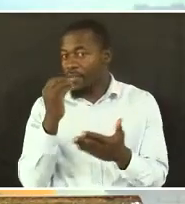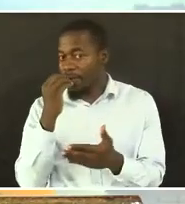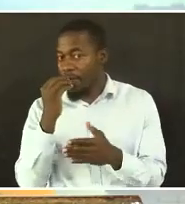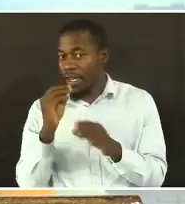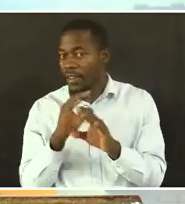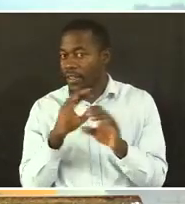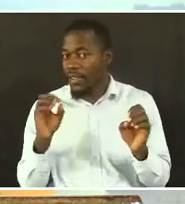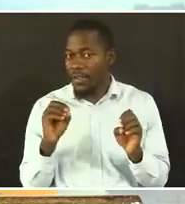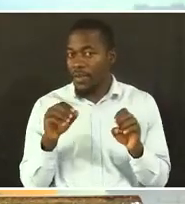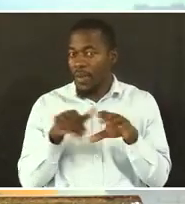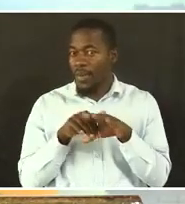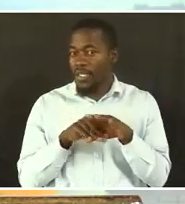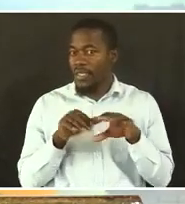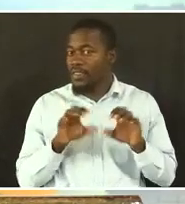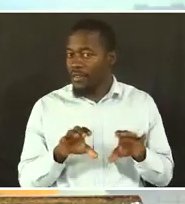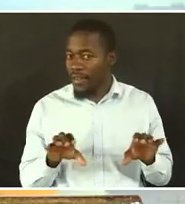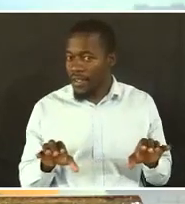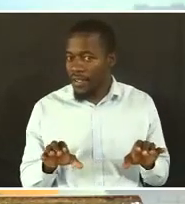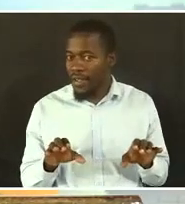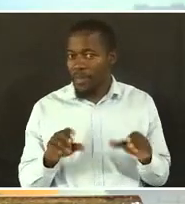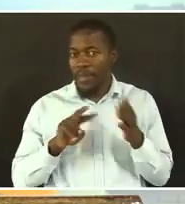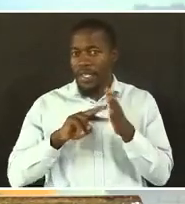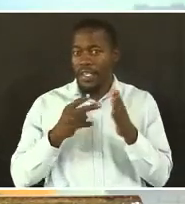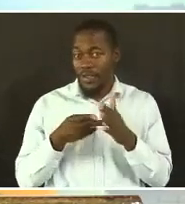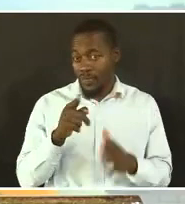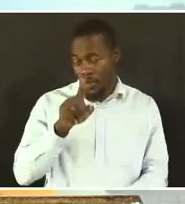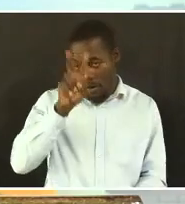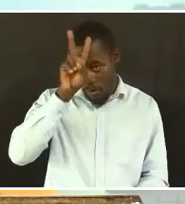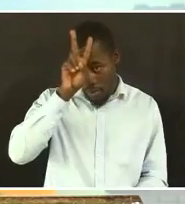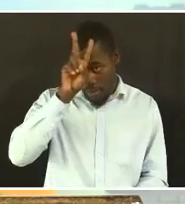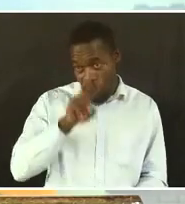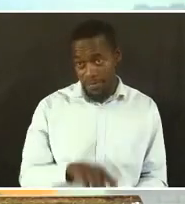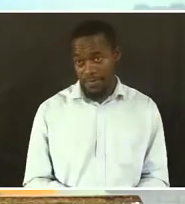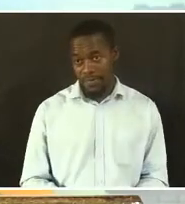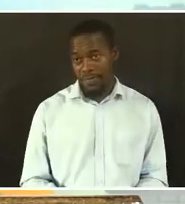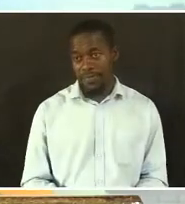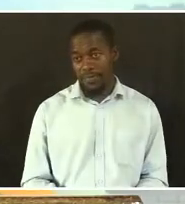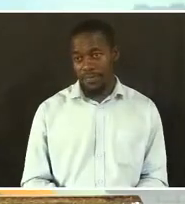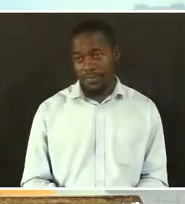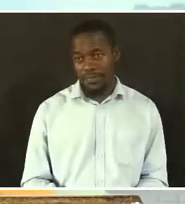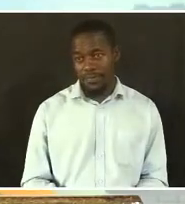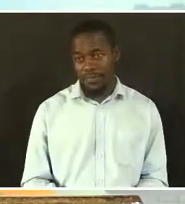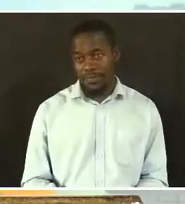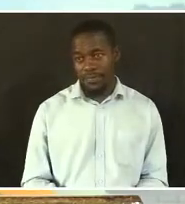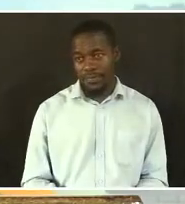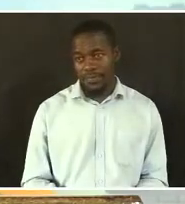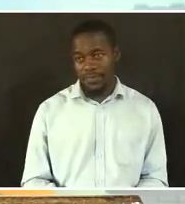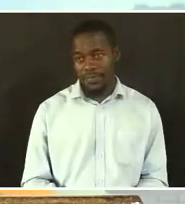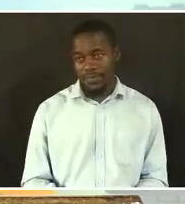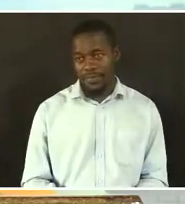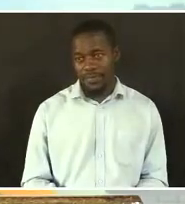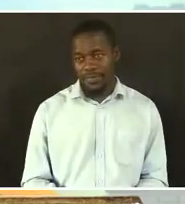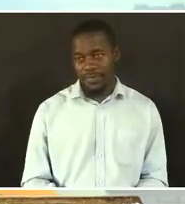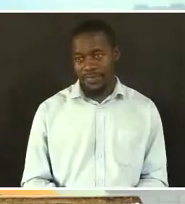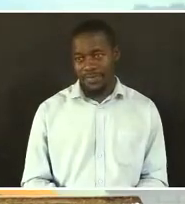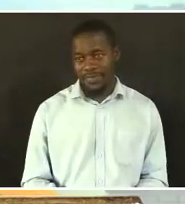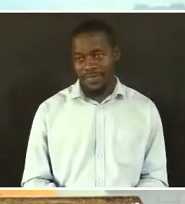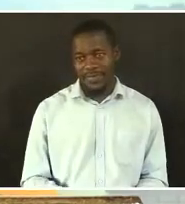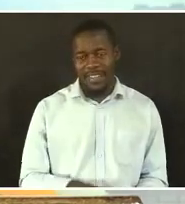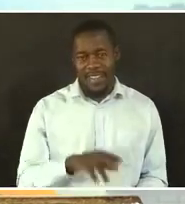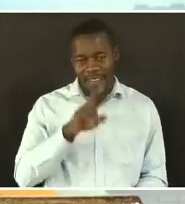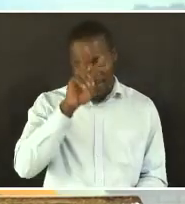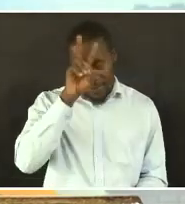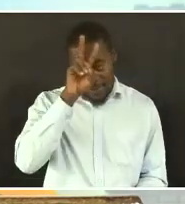side. You are a goat. That's why the Bible doesn't even spend time explaining what the goats are doing. It